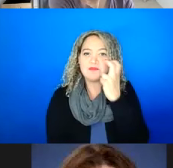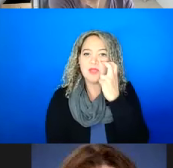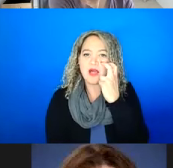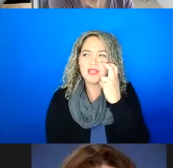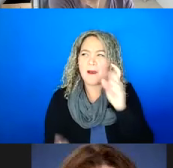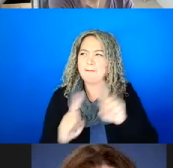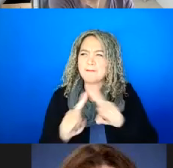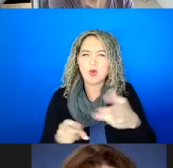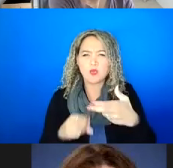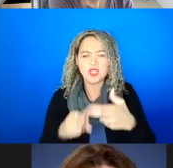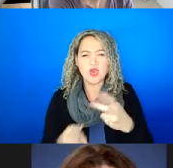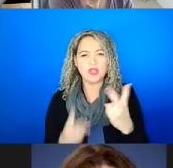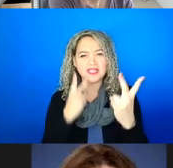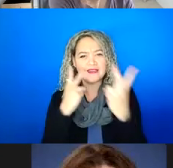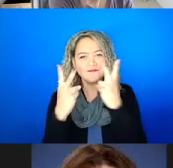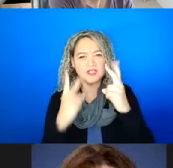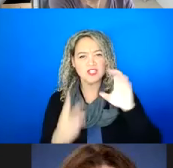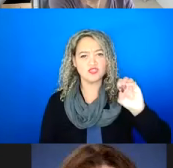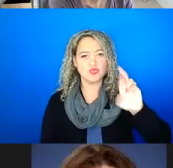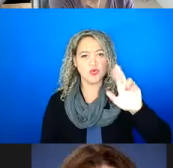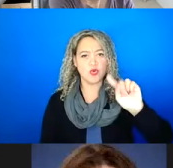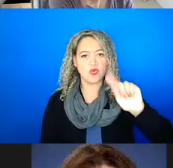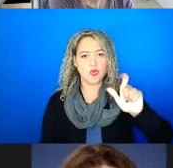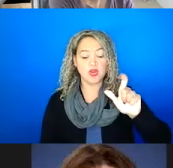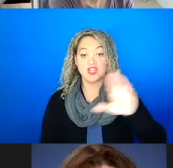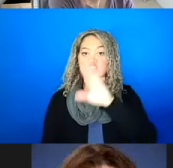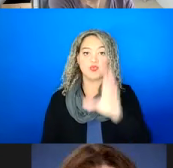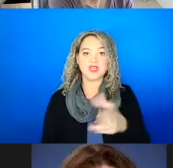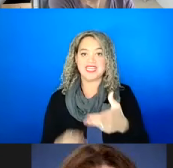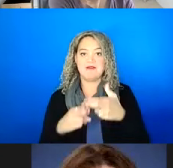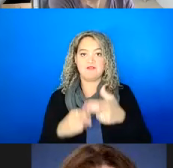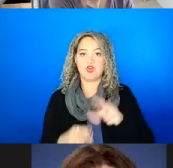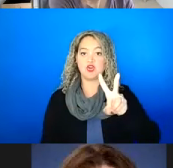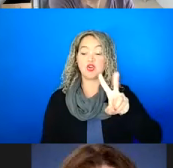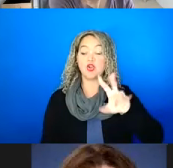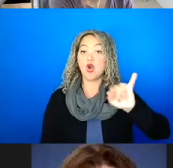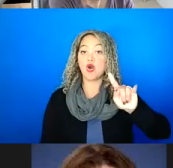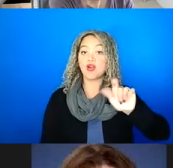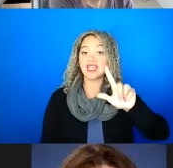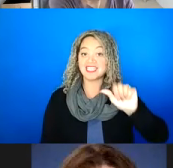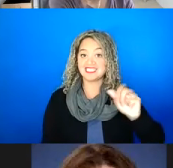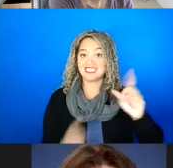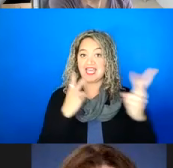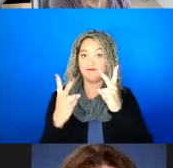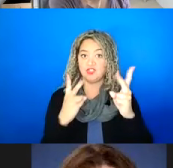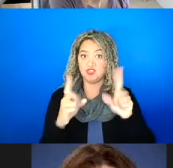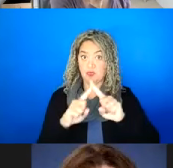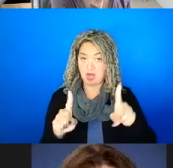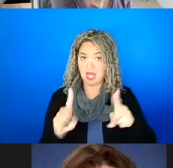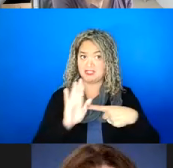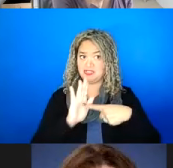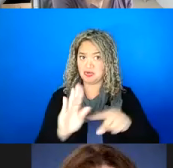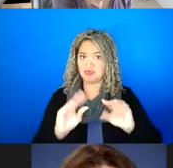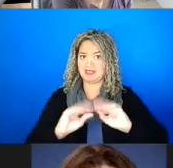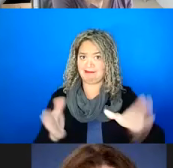cortex. Nobody, including me, would call the insula visual cortex, even though it shows this very clear